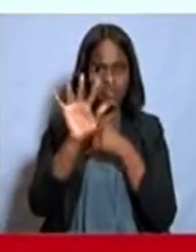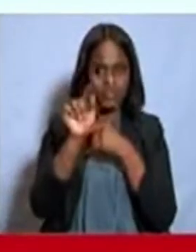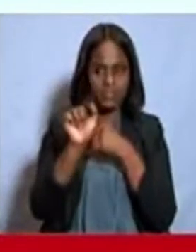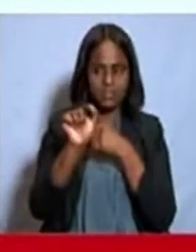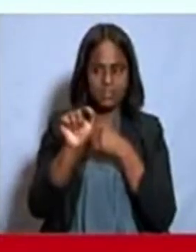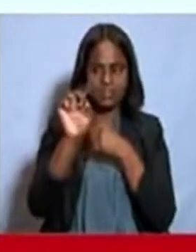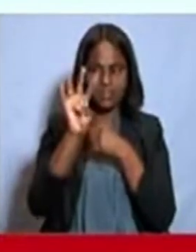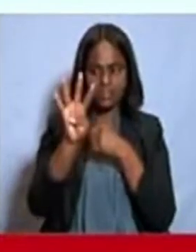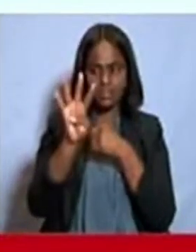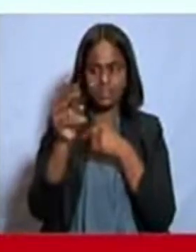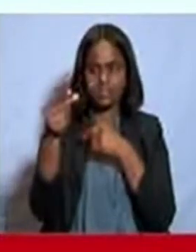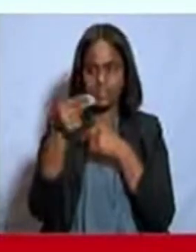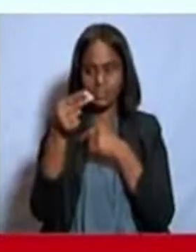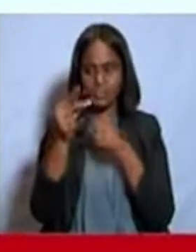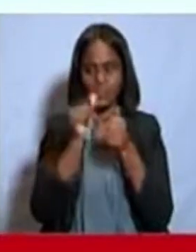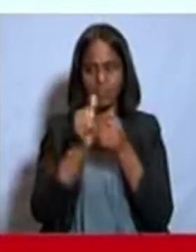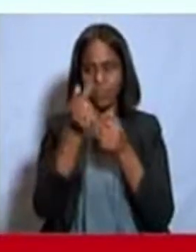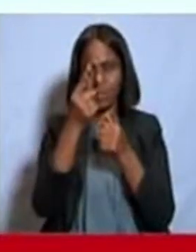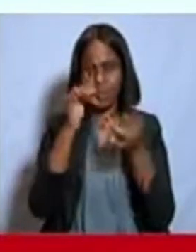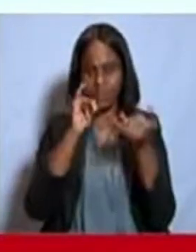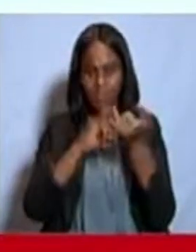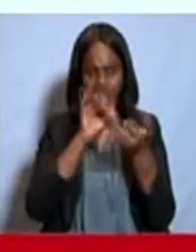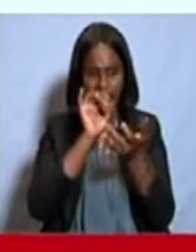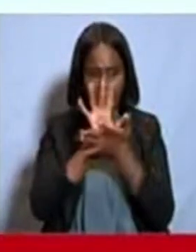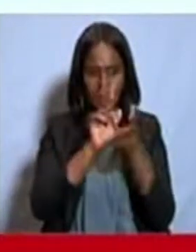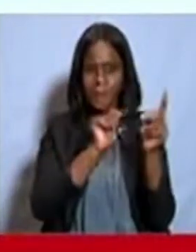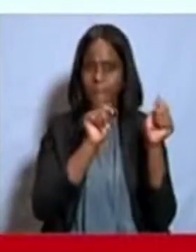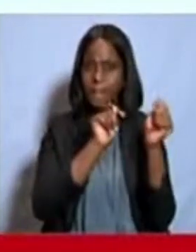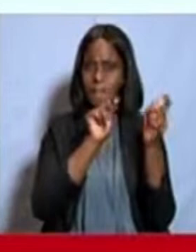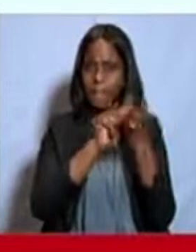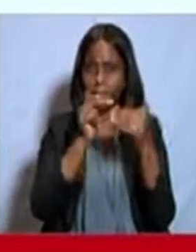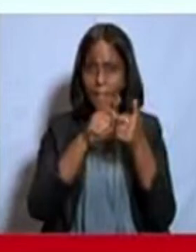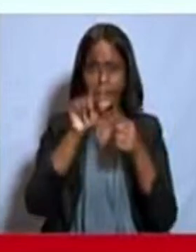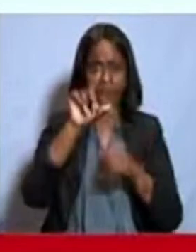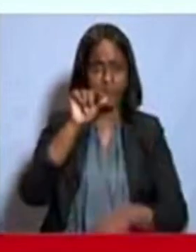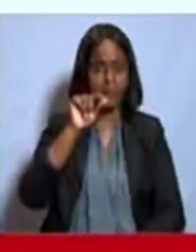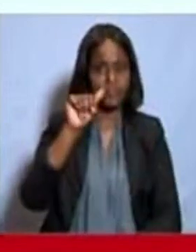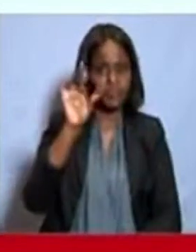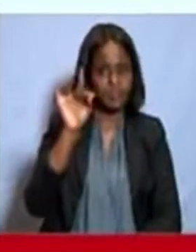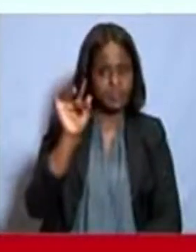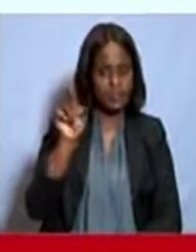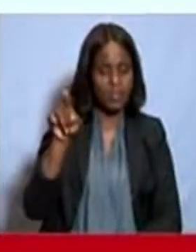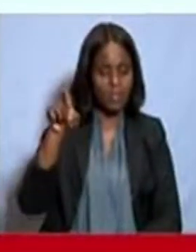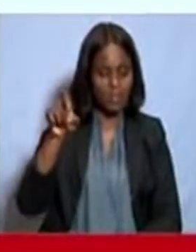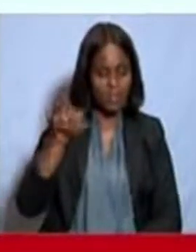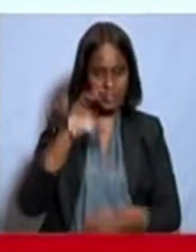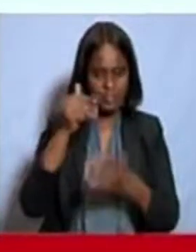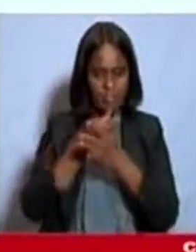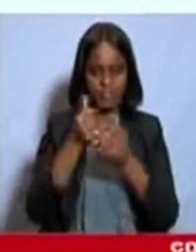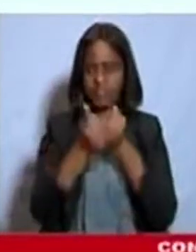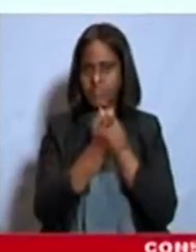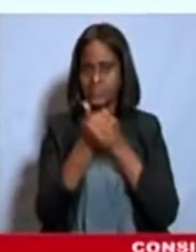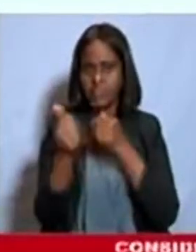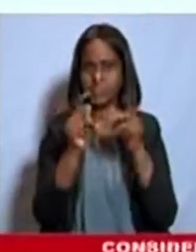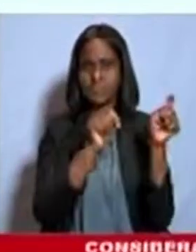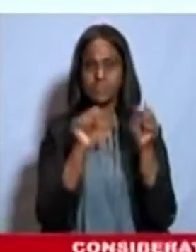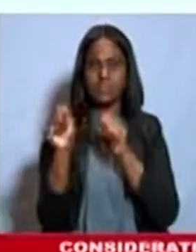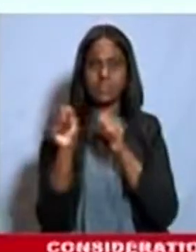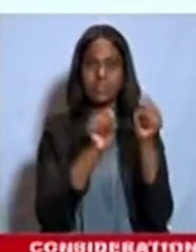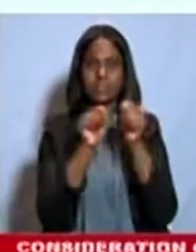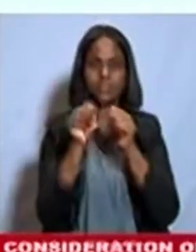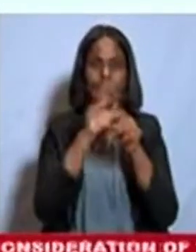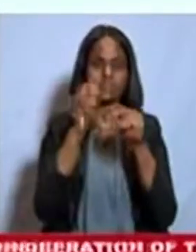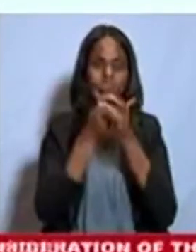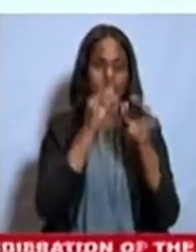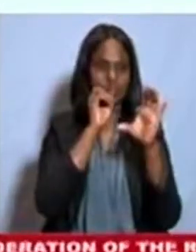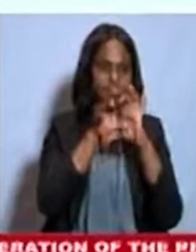5.4H and 1 of the Social Cash Transfer Guidelines of 2018 requires that all uncollected transfers are deposited